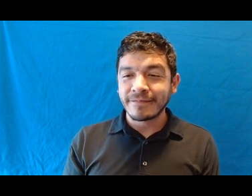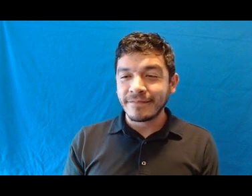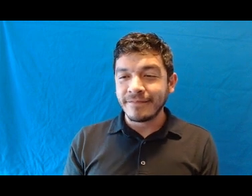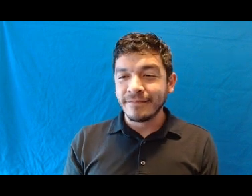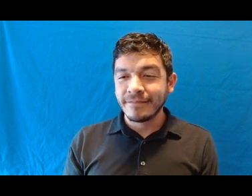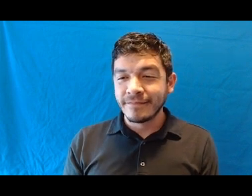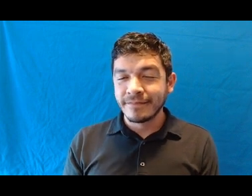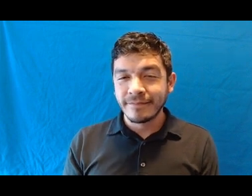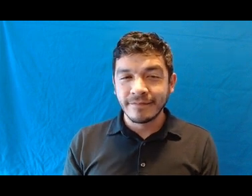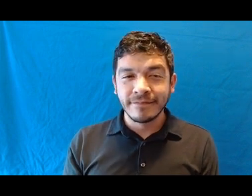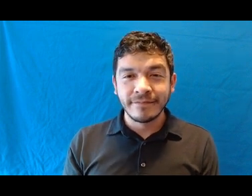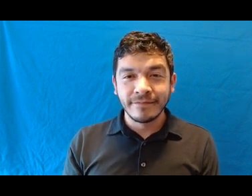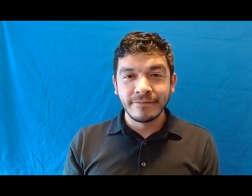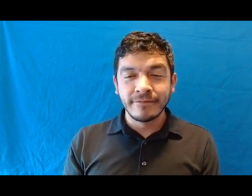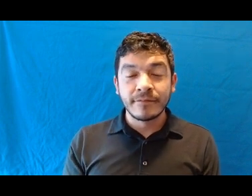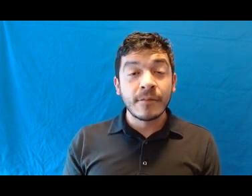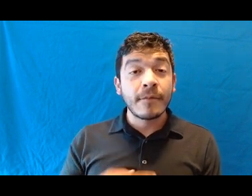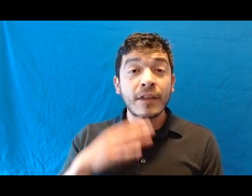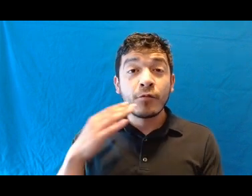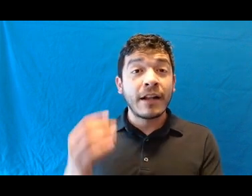I'm going to get my script.